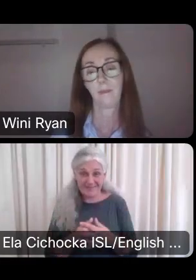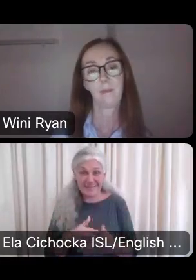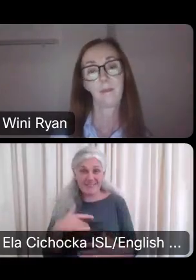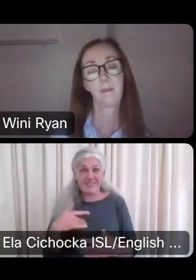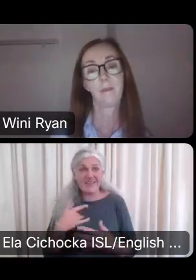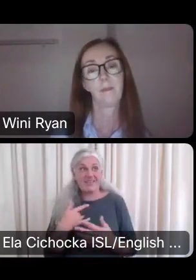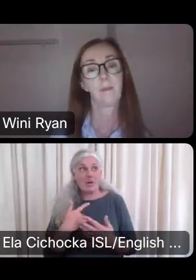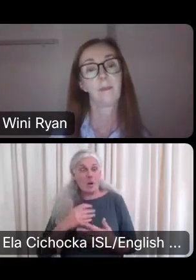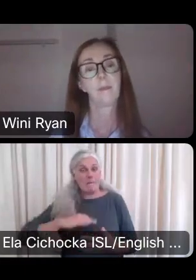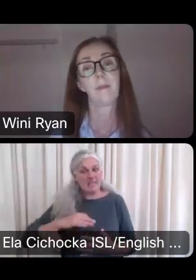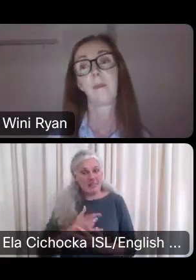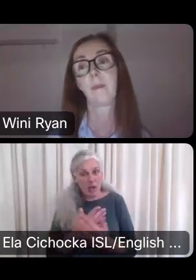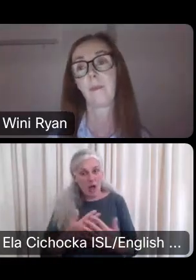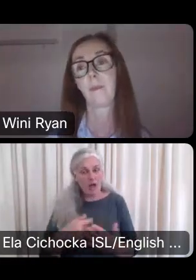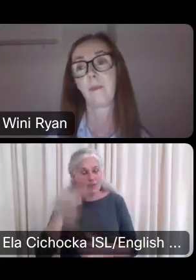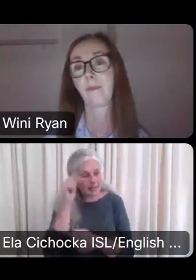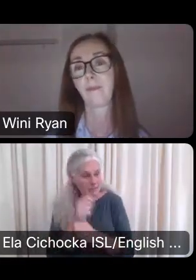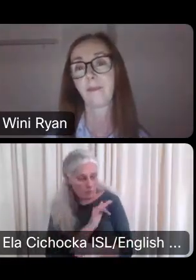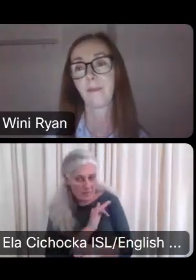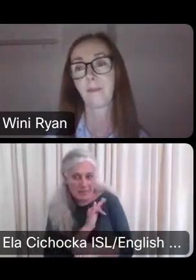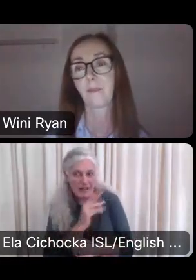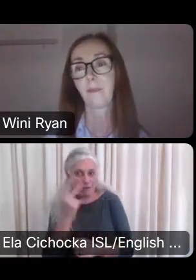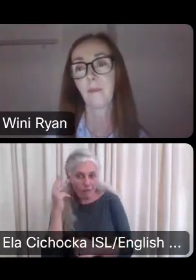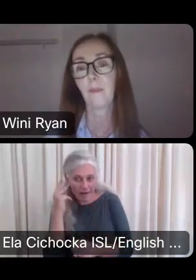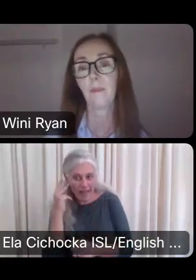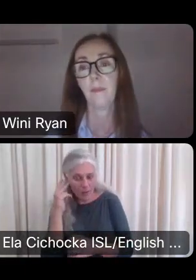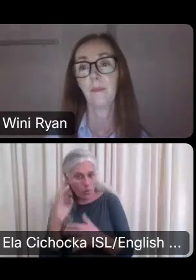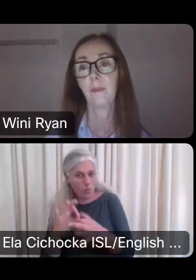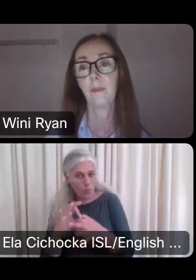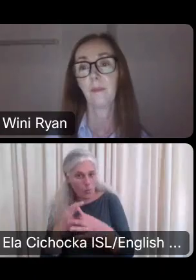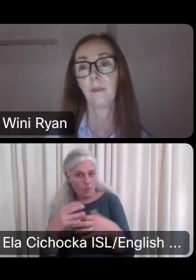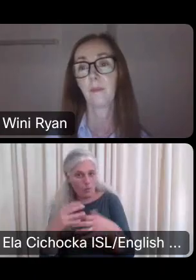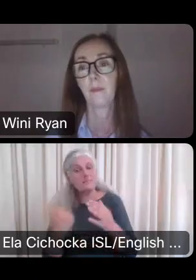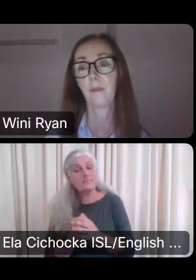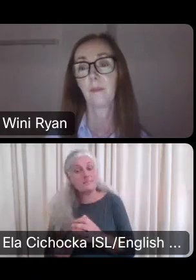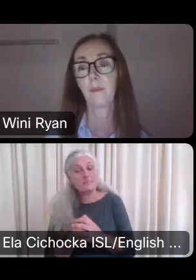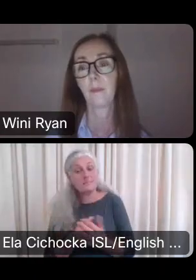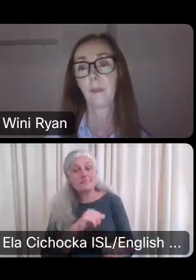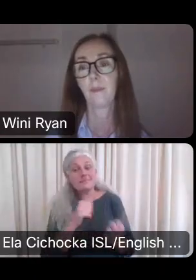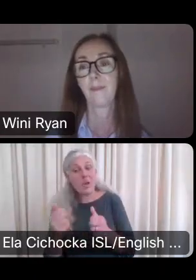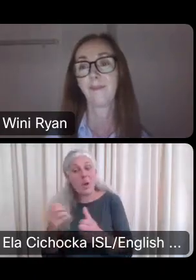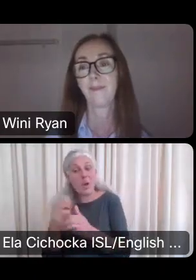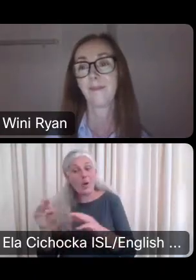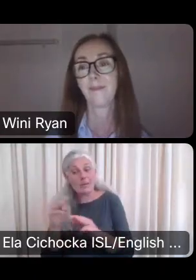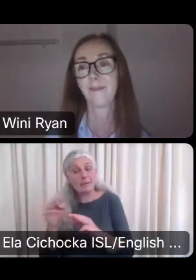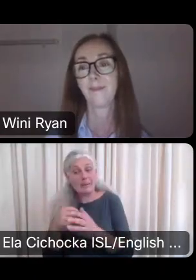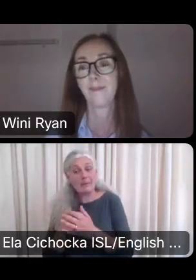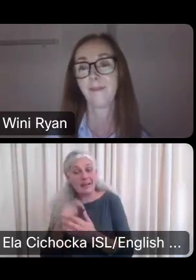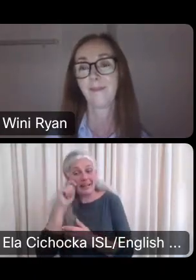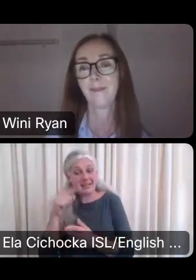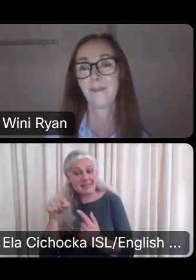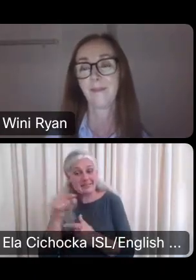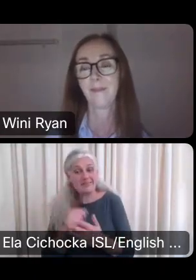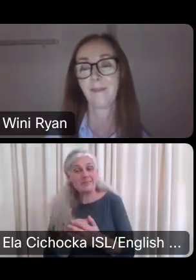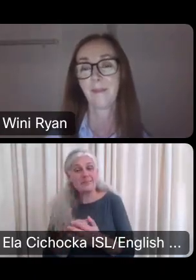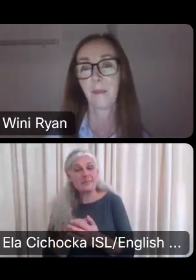myself to reflect on. But I will, I'll go to other people's questions first. Our first